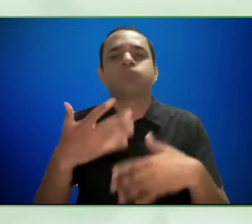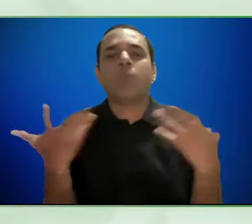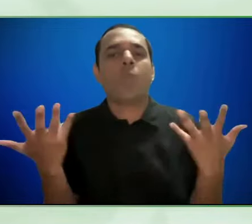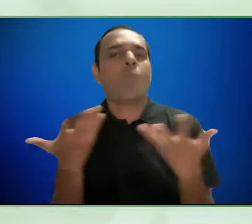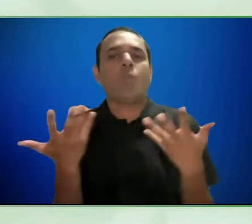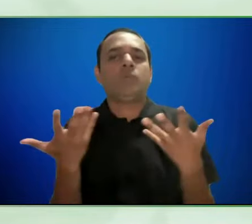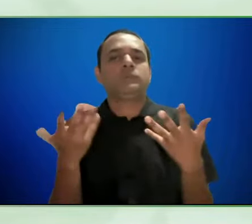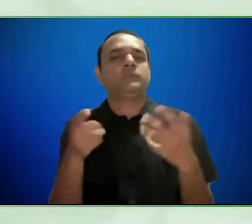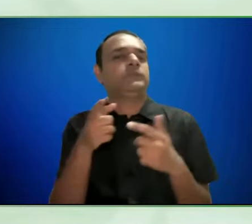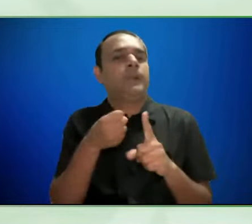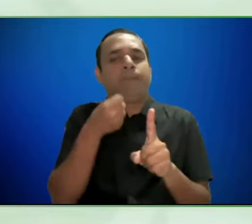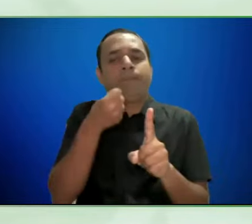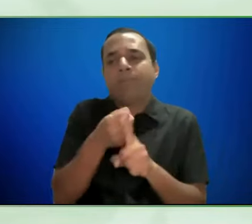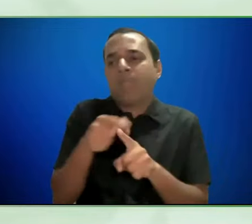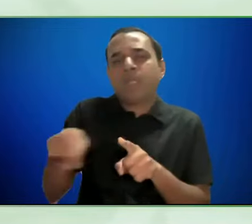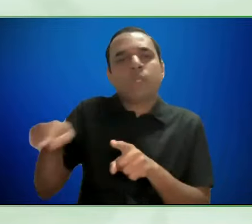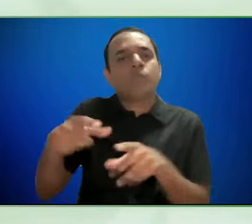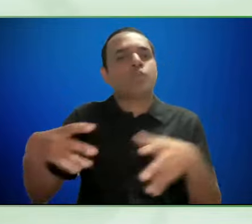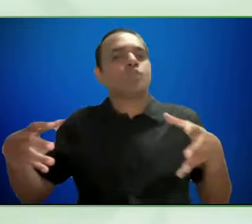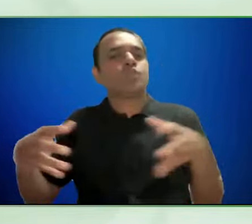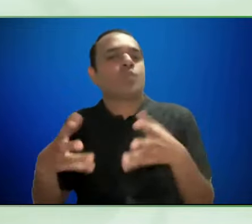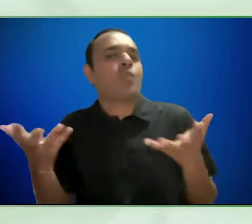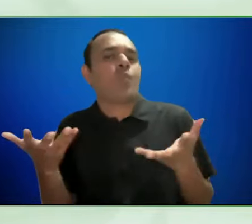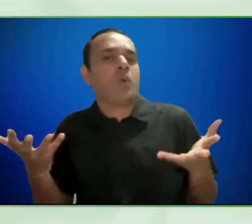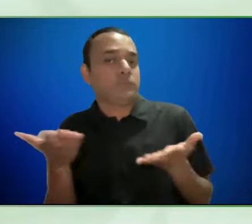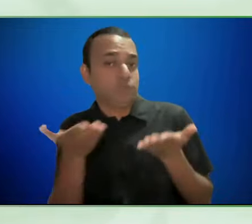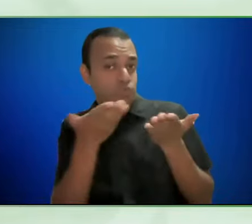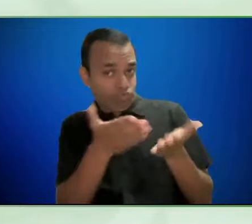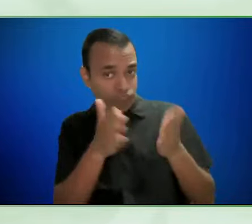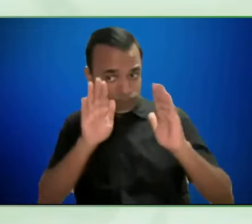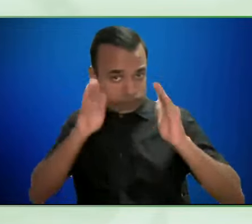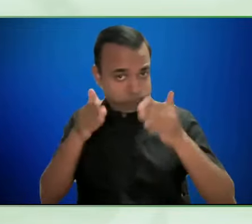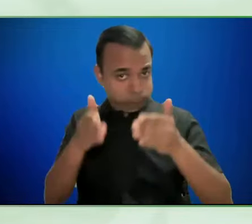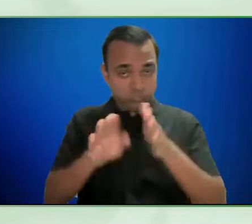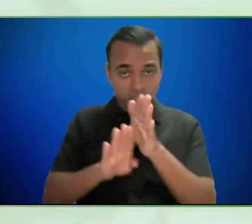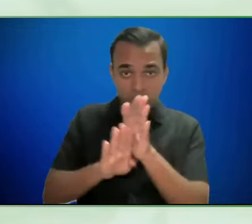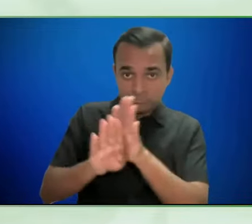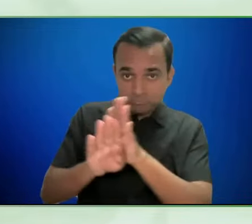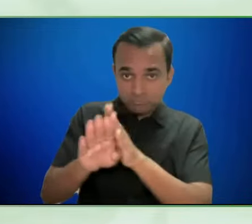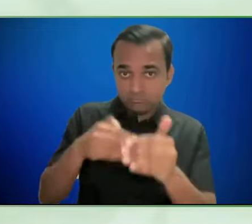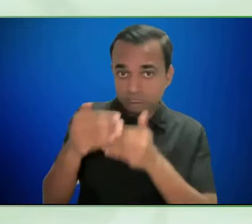choices possible for you, Fionn? Would you like to start with that answer? Sure. Yeah.